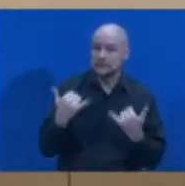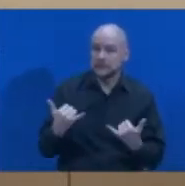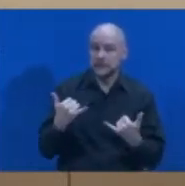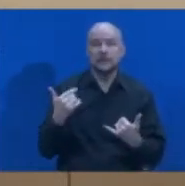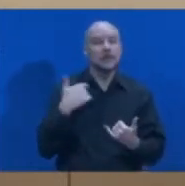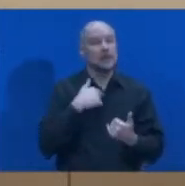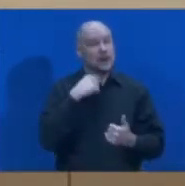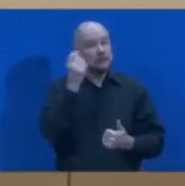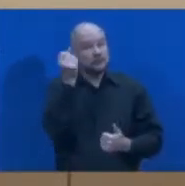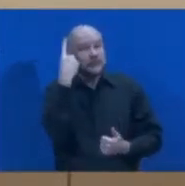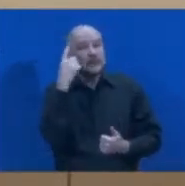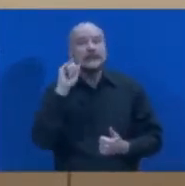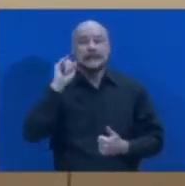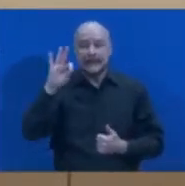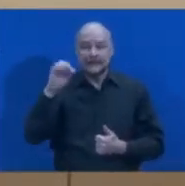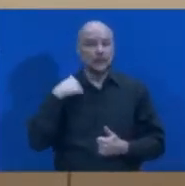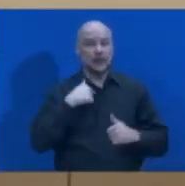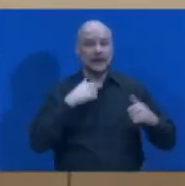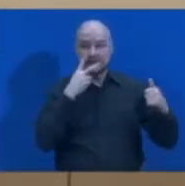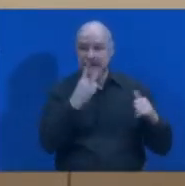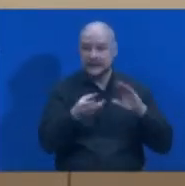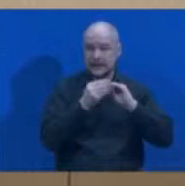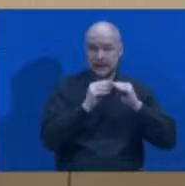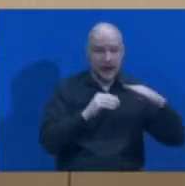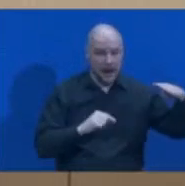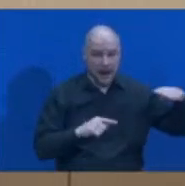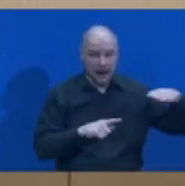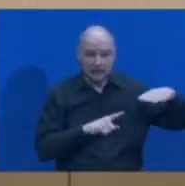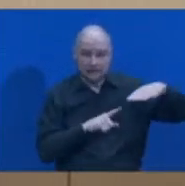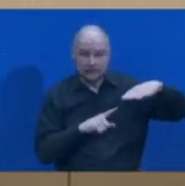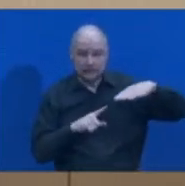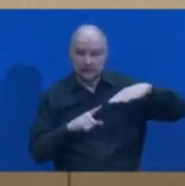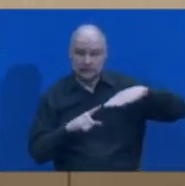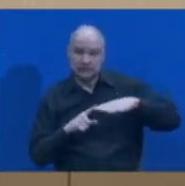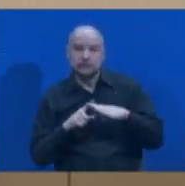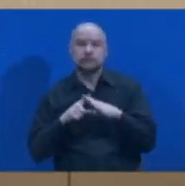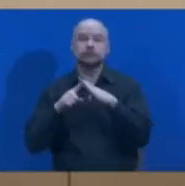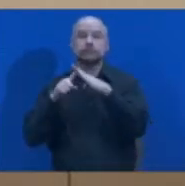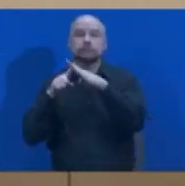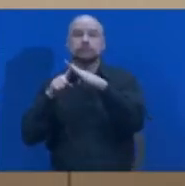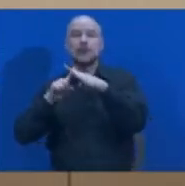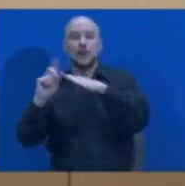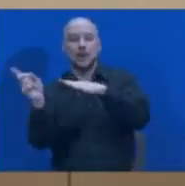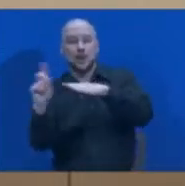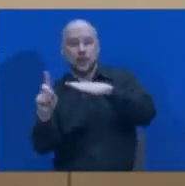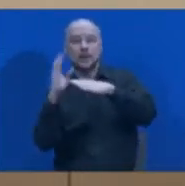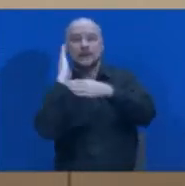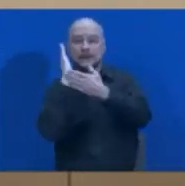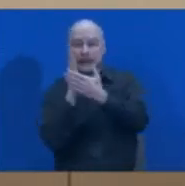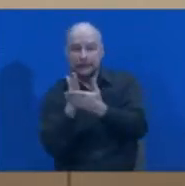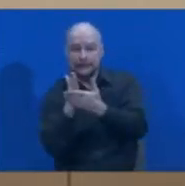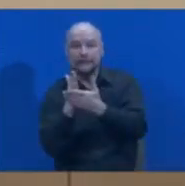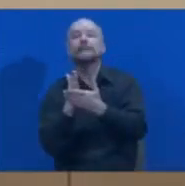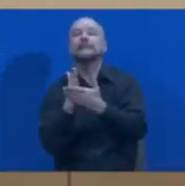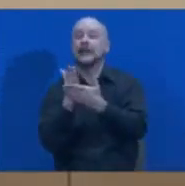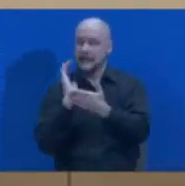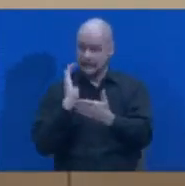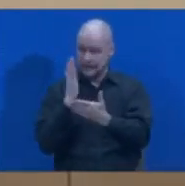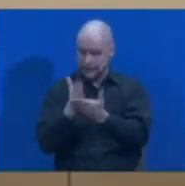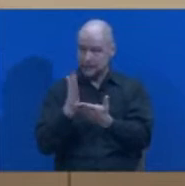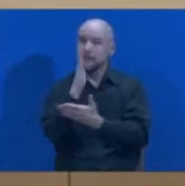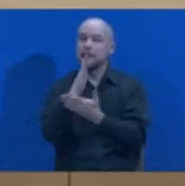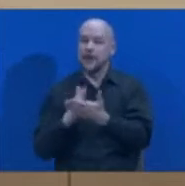some point, if we did peak, we may need some additional ventilators and ICU beds, but that is part of their surge